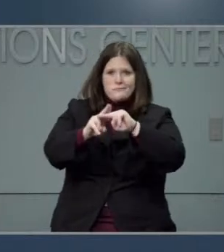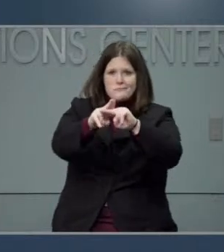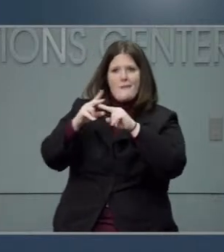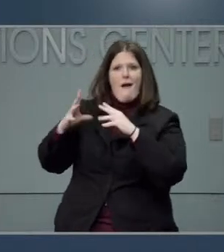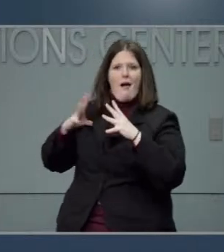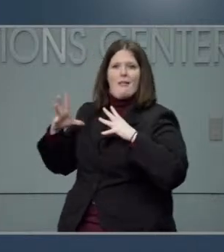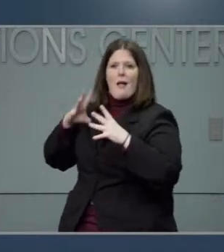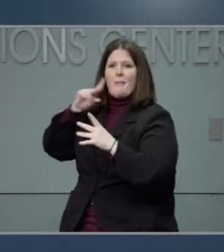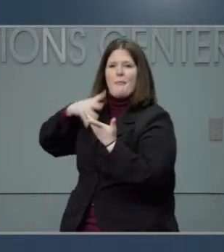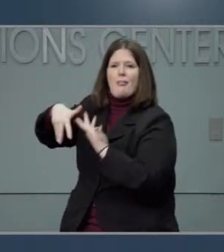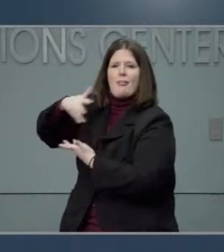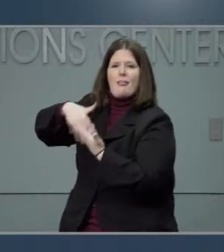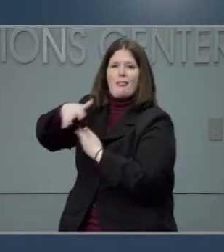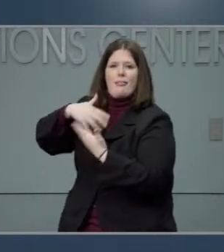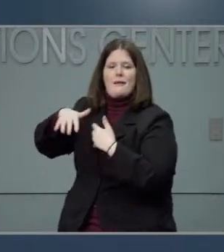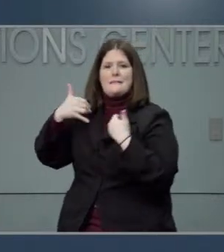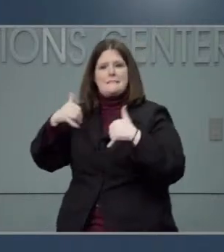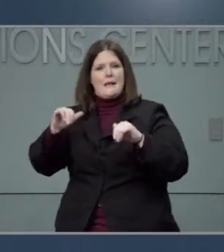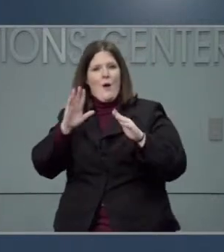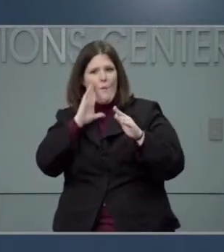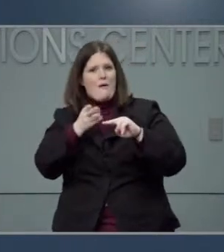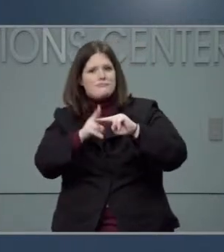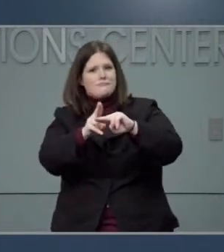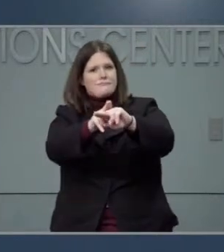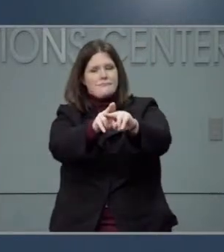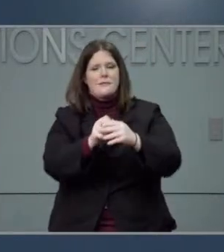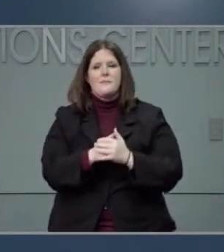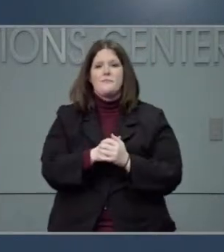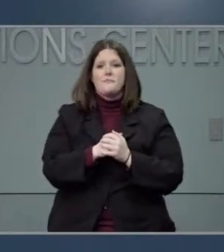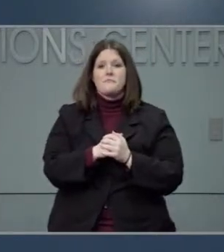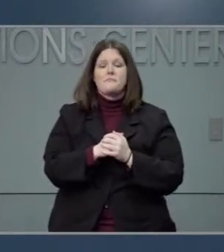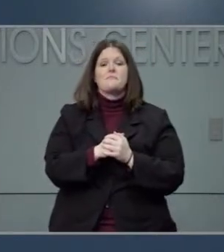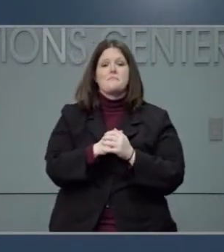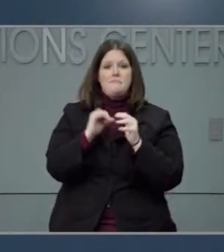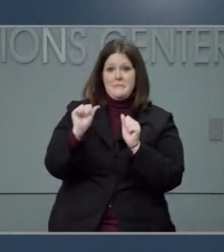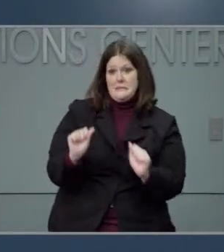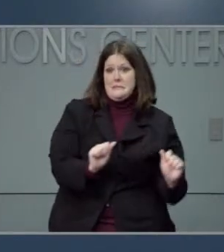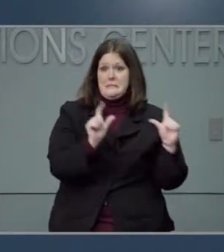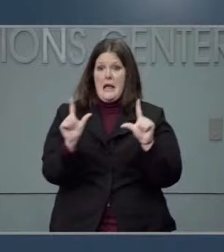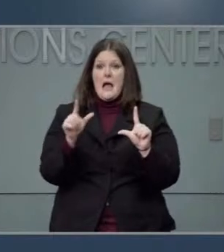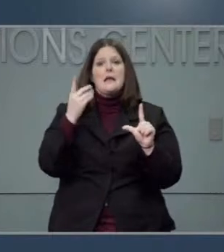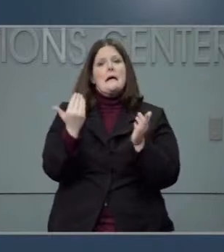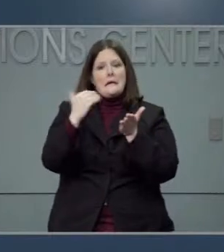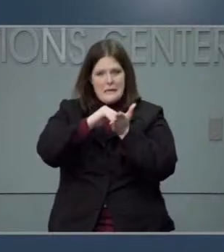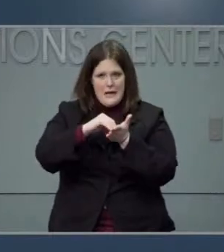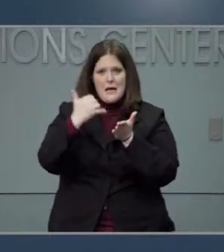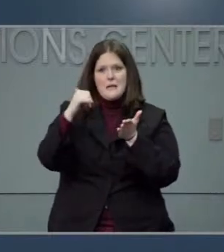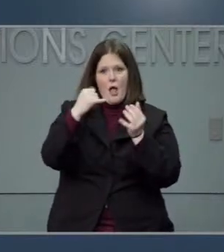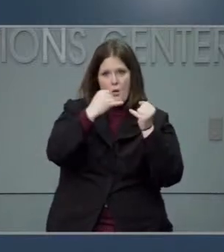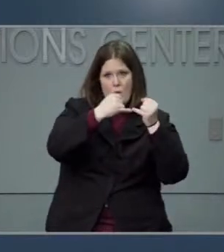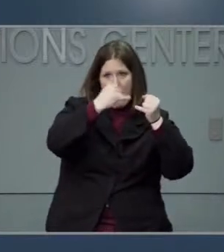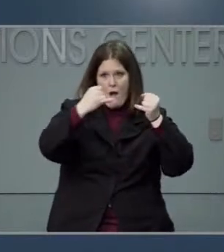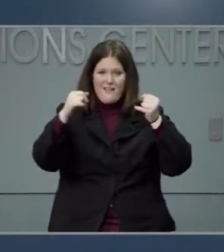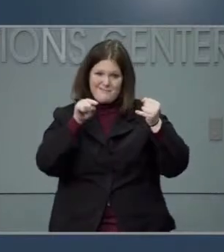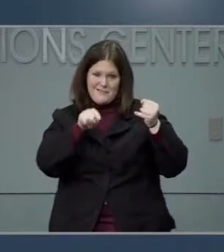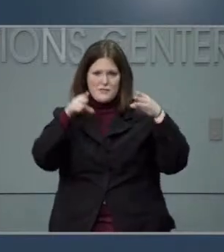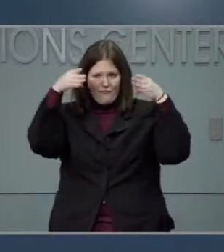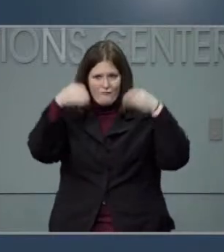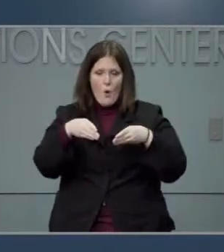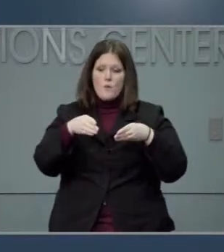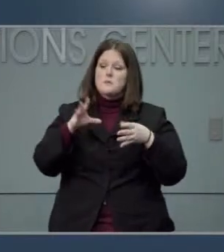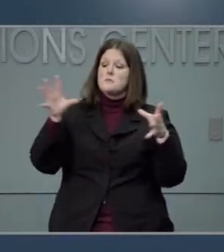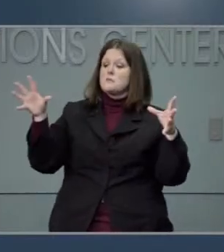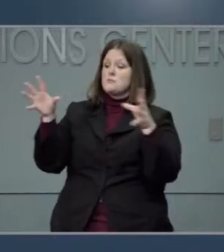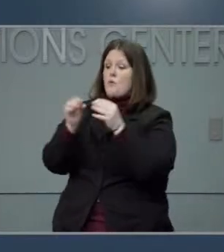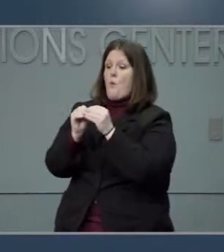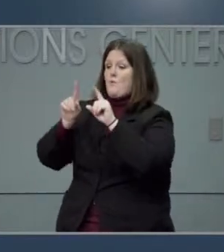positive. This graph also goes back to the beginning of November, and looking at that yellow line, our percent of positive tests has